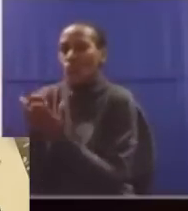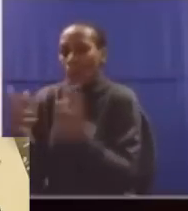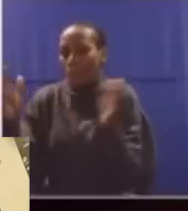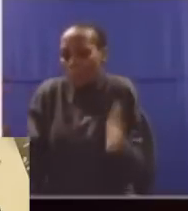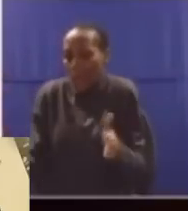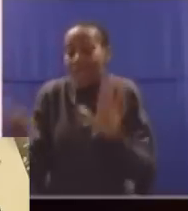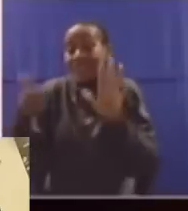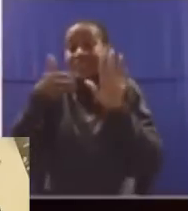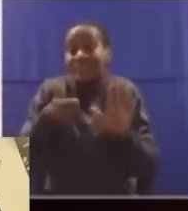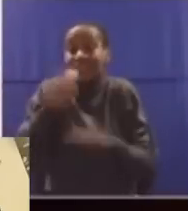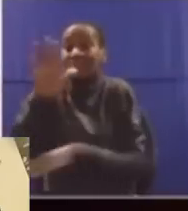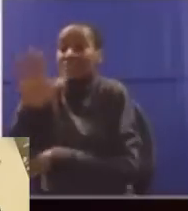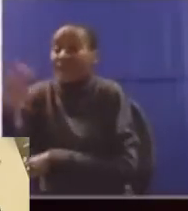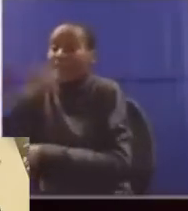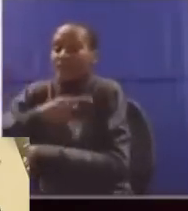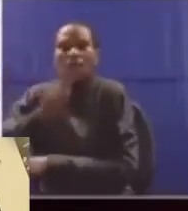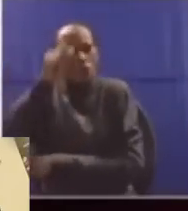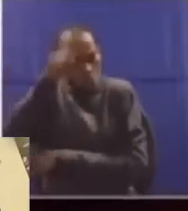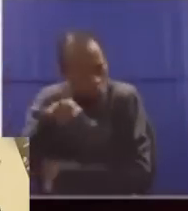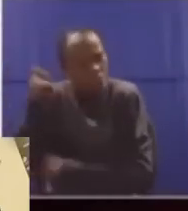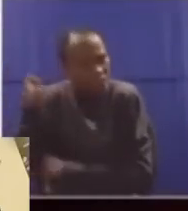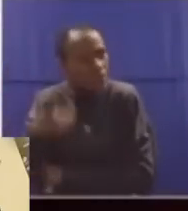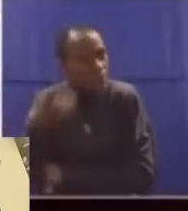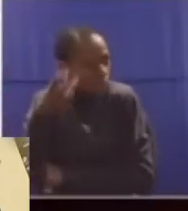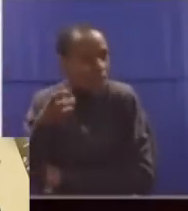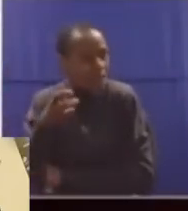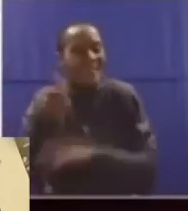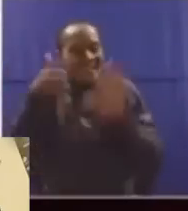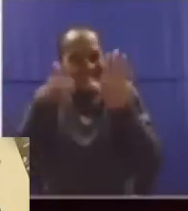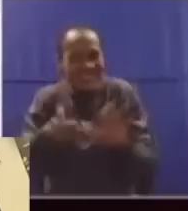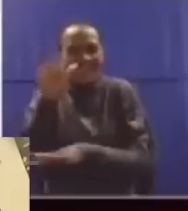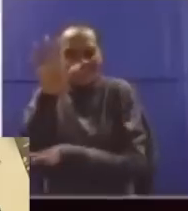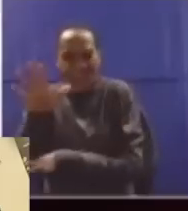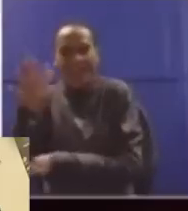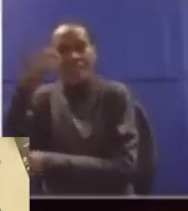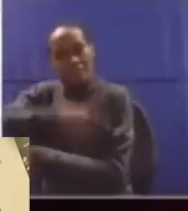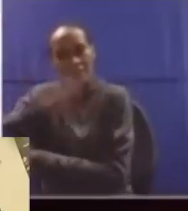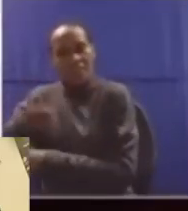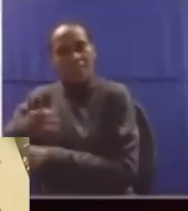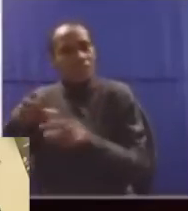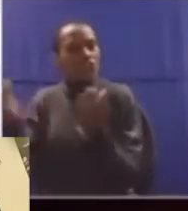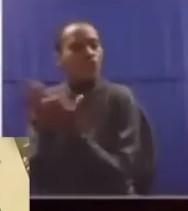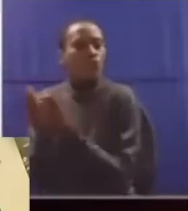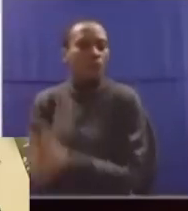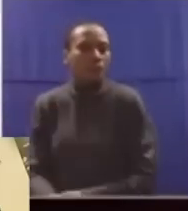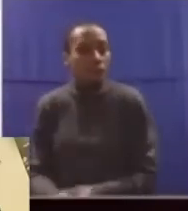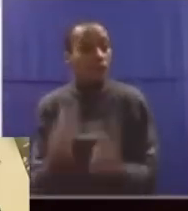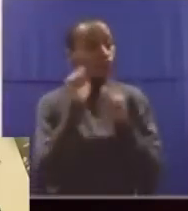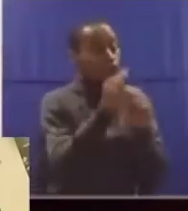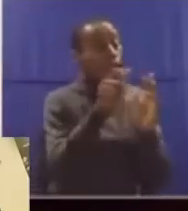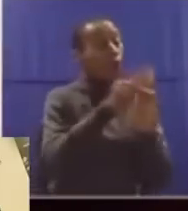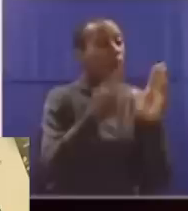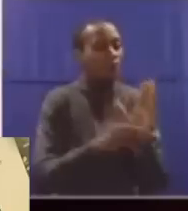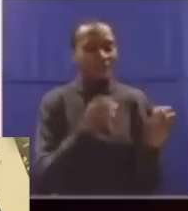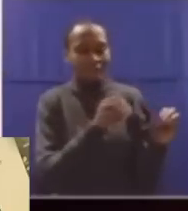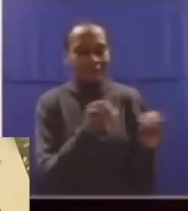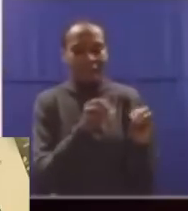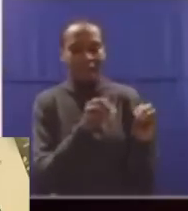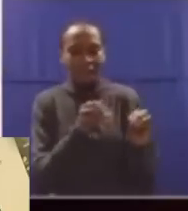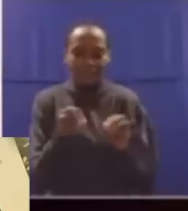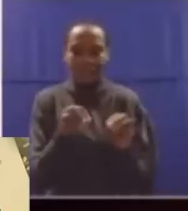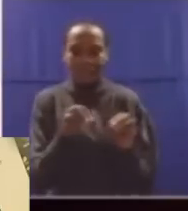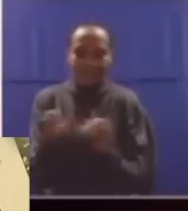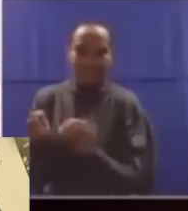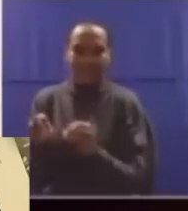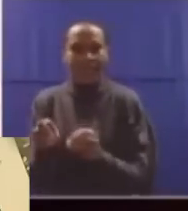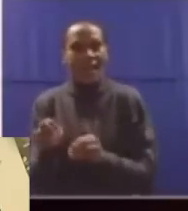Yes, you heard me correctly, 65 days. While your department's infrastructure projects are delayed by an average